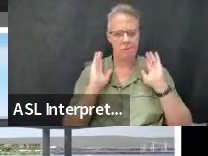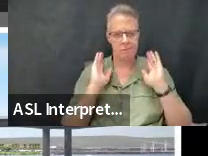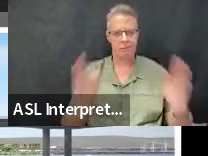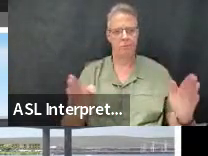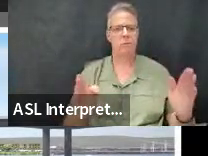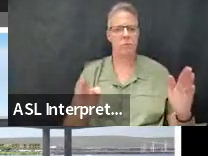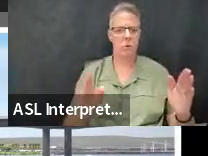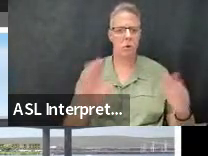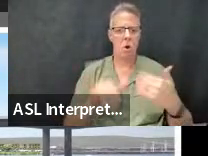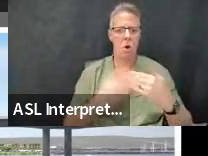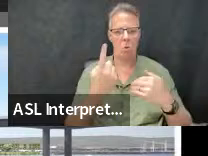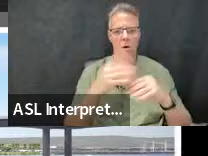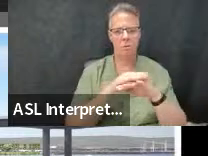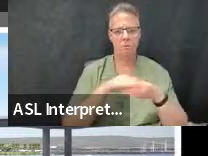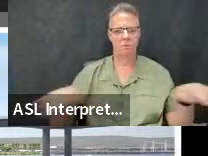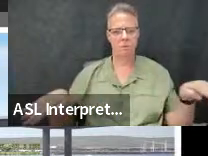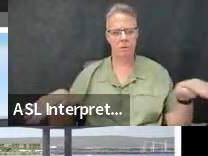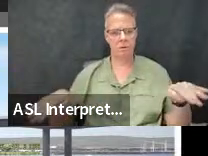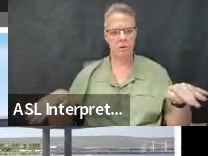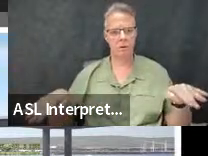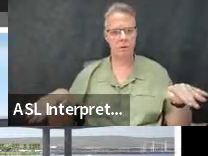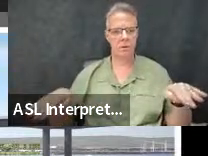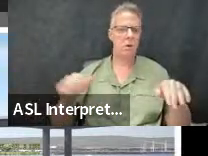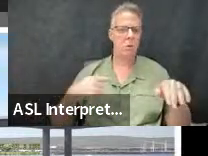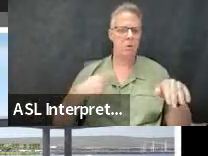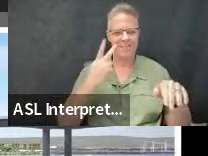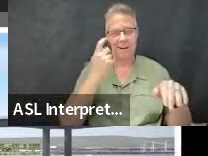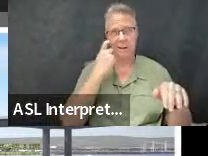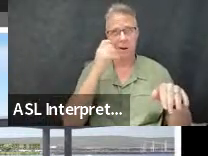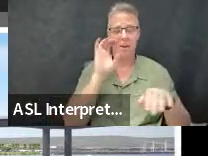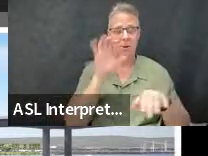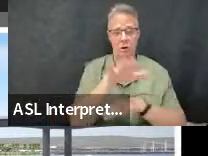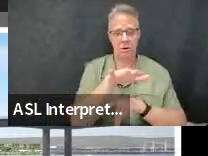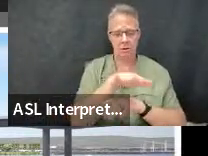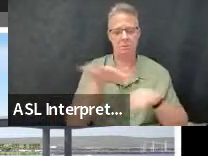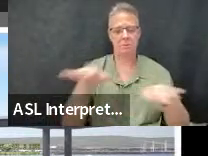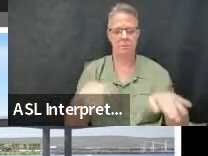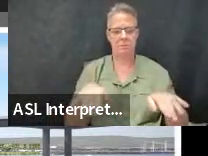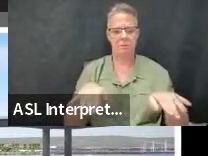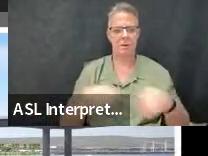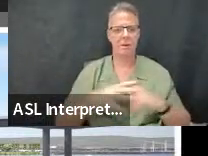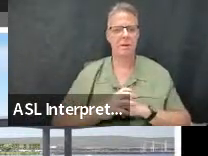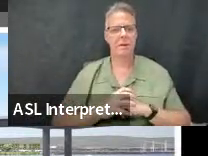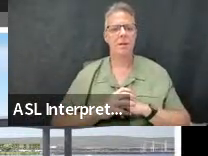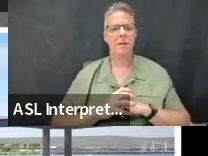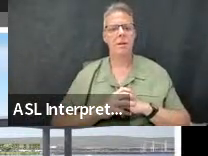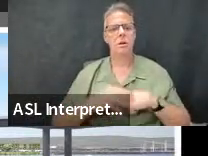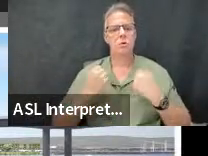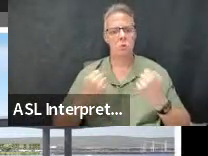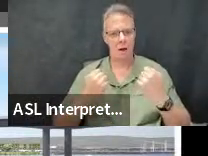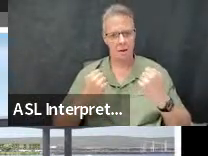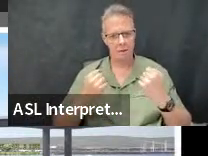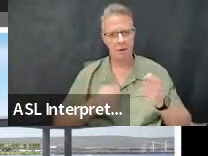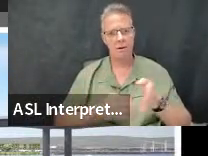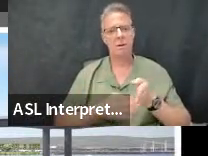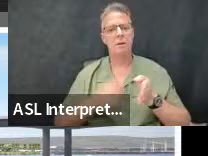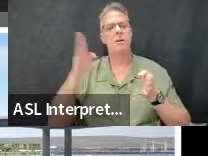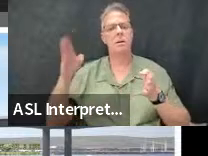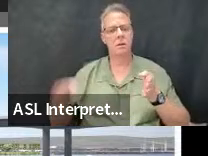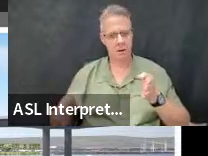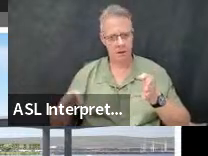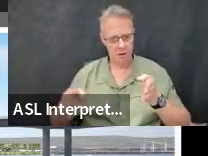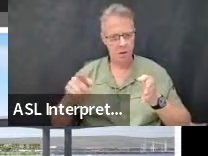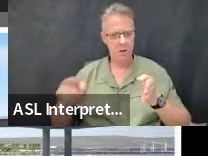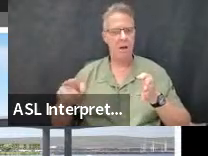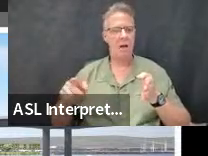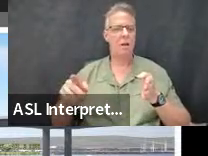nodes are on a single level, opposed to what we saw on the previous slide. Again, active transportation is along with the northbound traffic